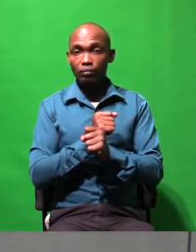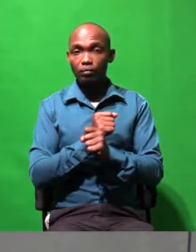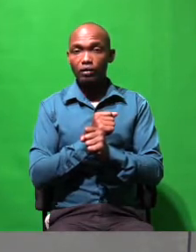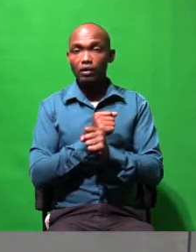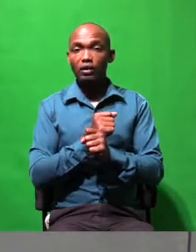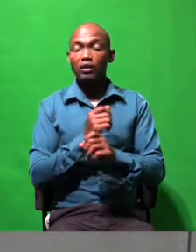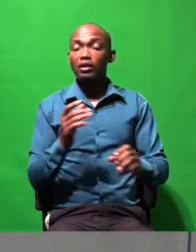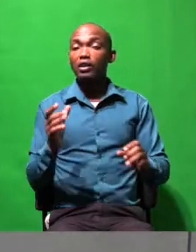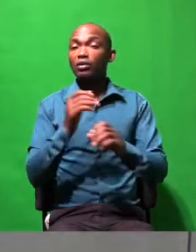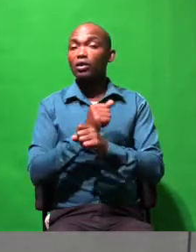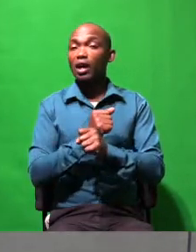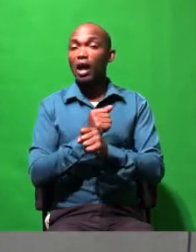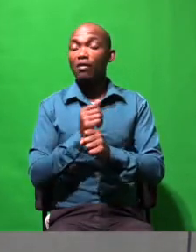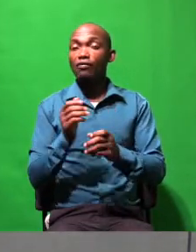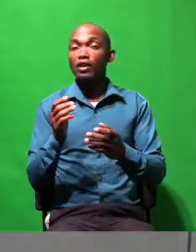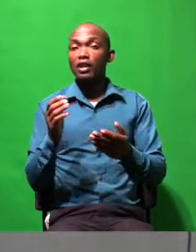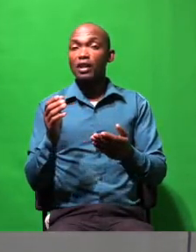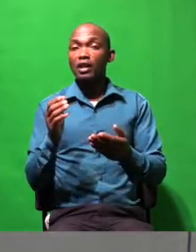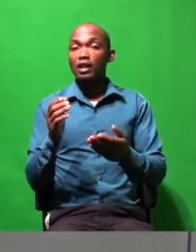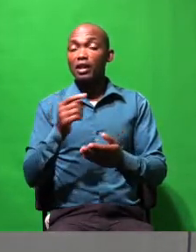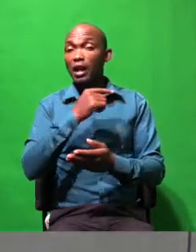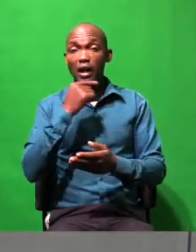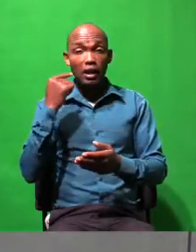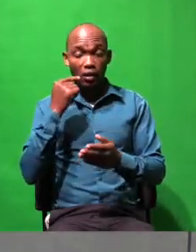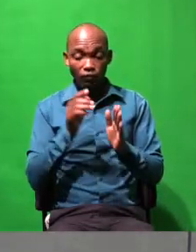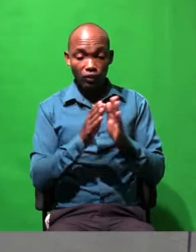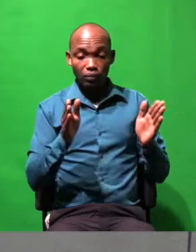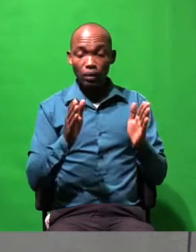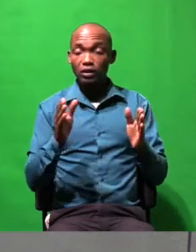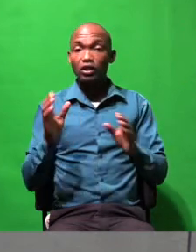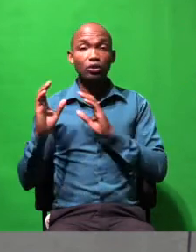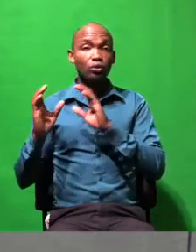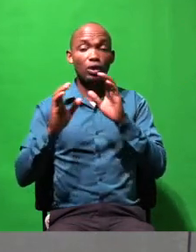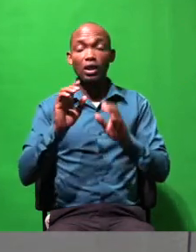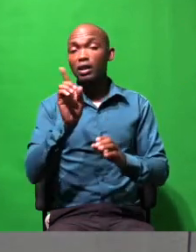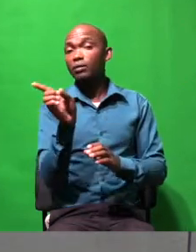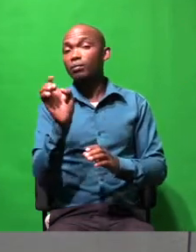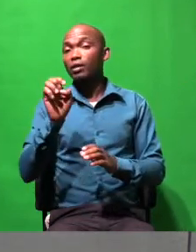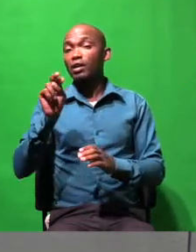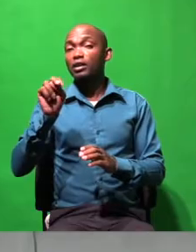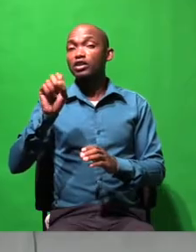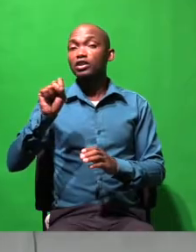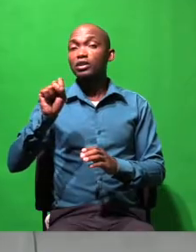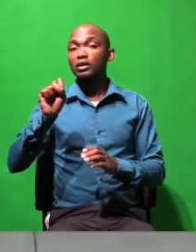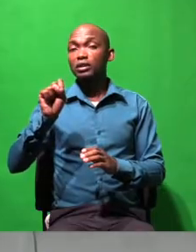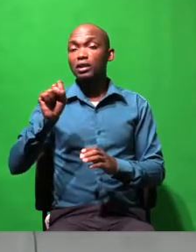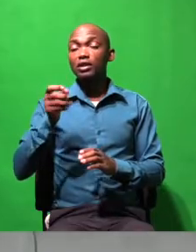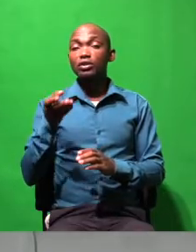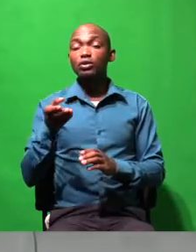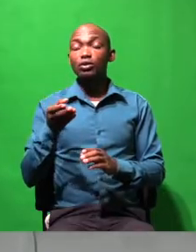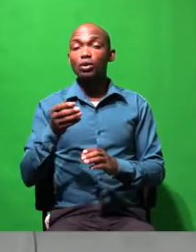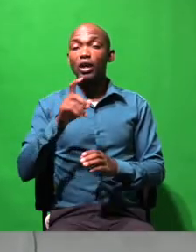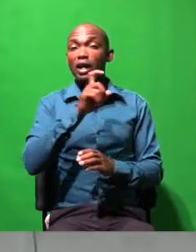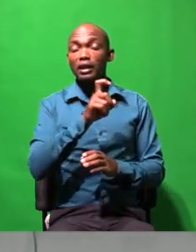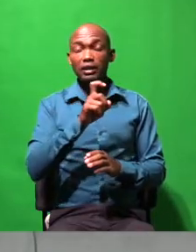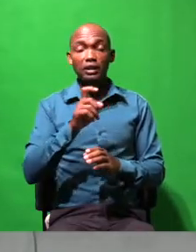they don't have enough space for carrying these genes. That's why sex-linked gene